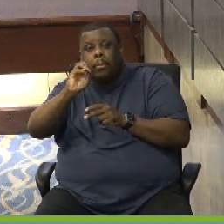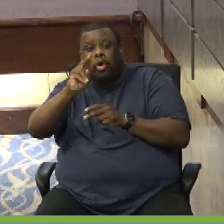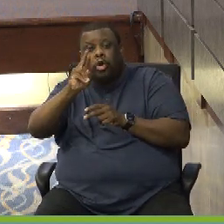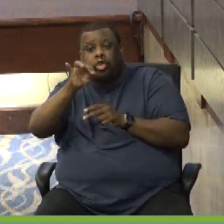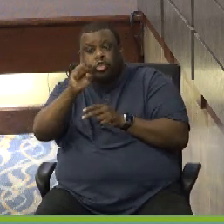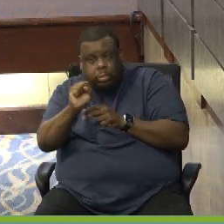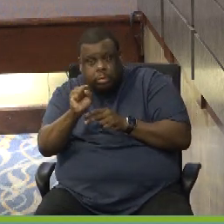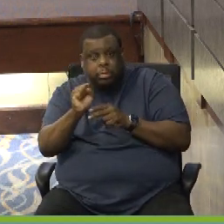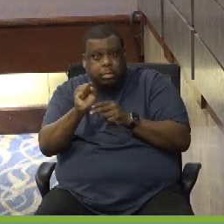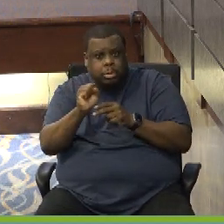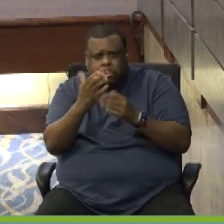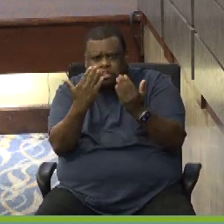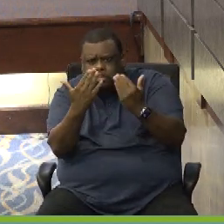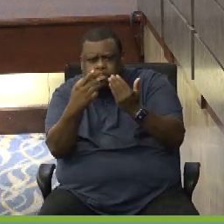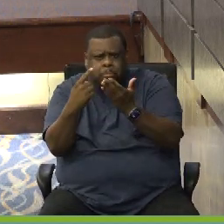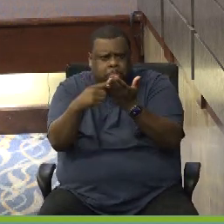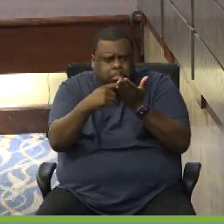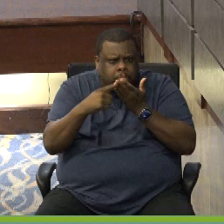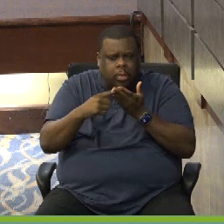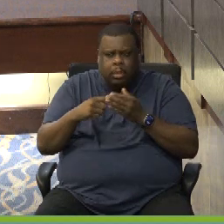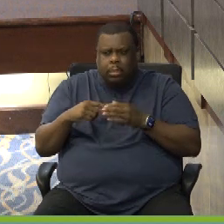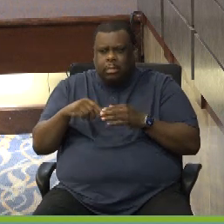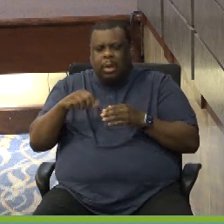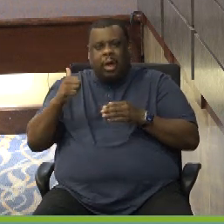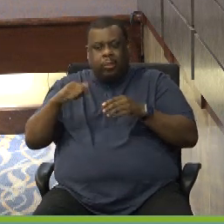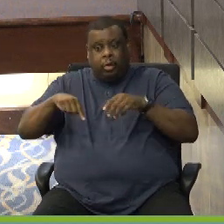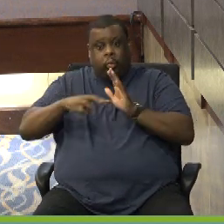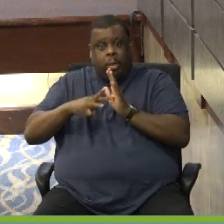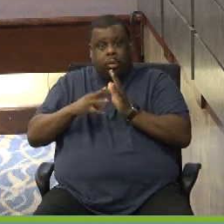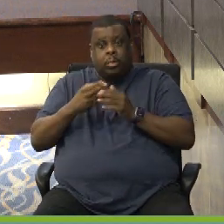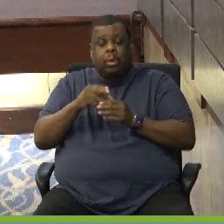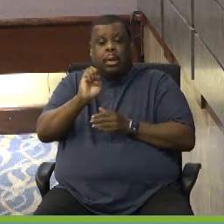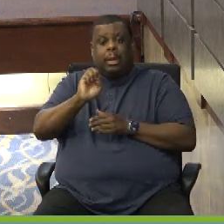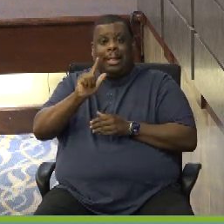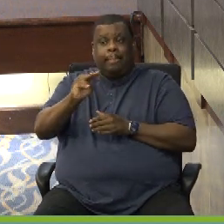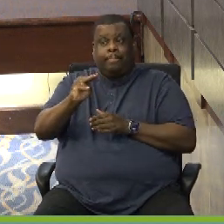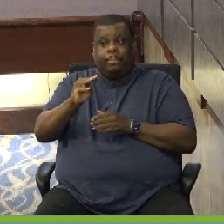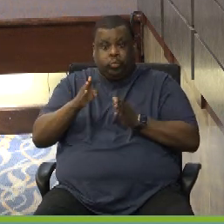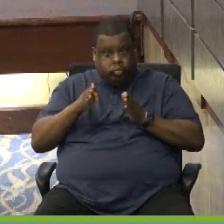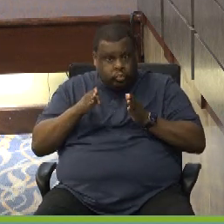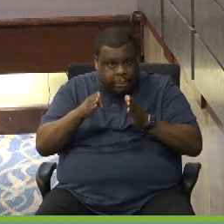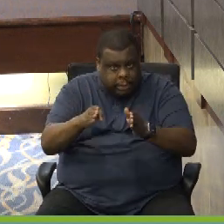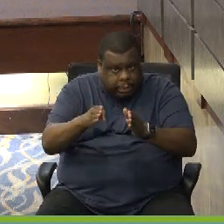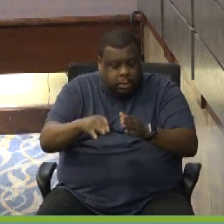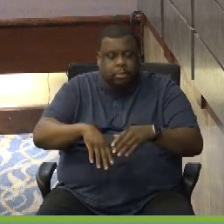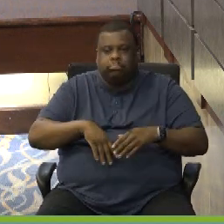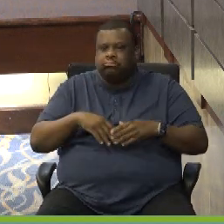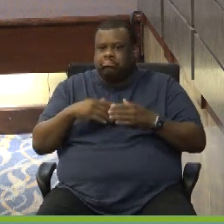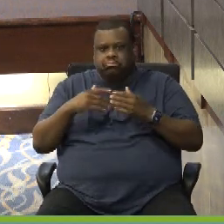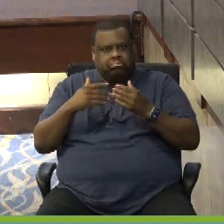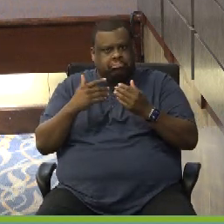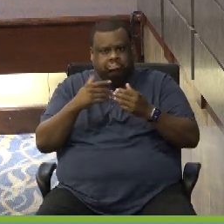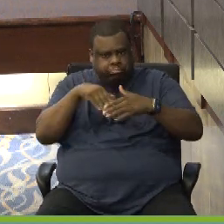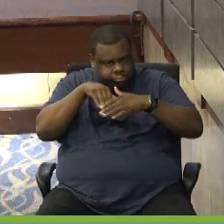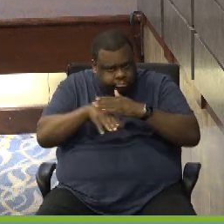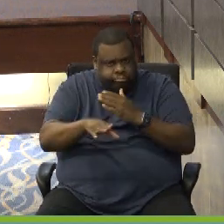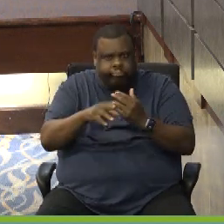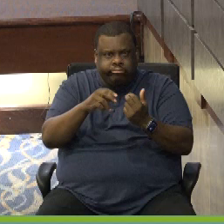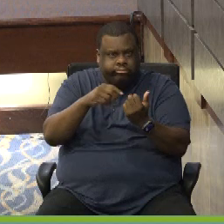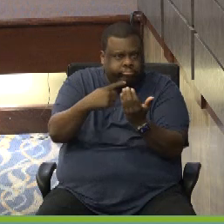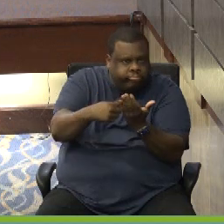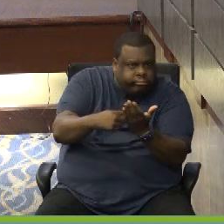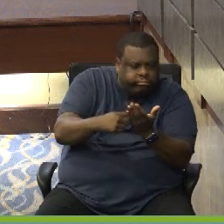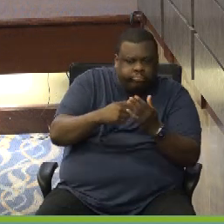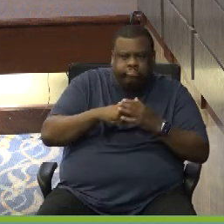immerse ourselves in the Elm Street Improvement Project. We saw heritage sites like St. Francis Church and